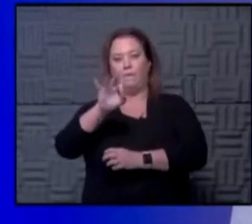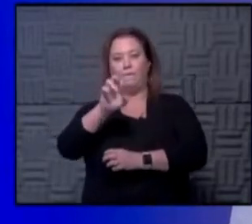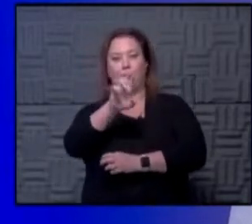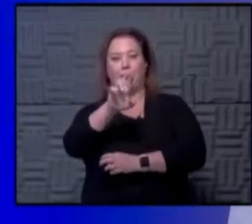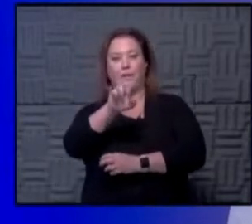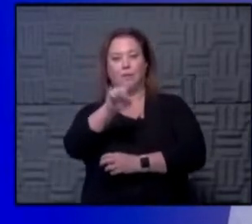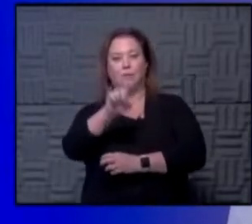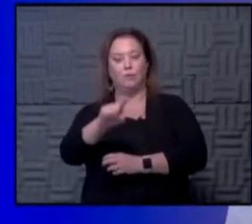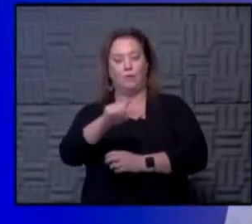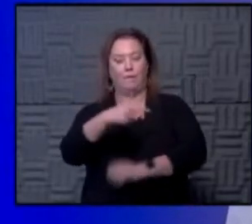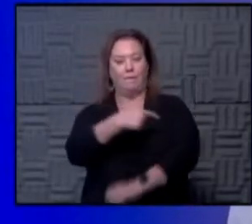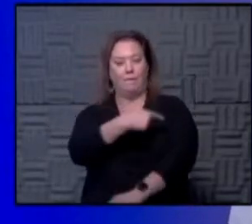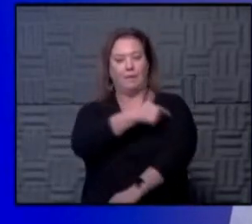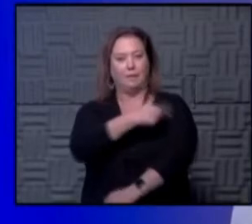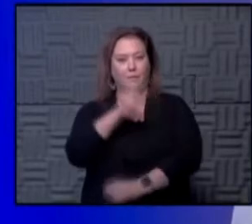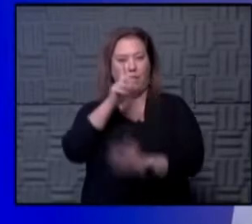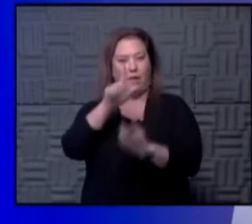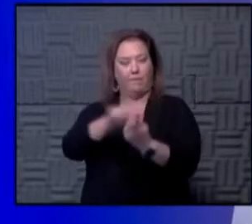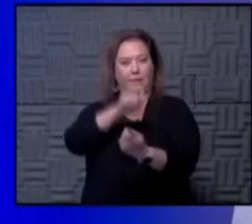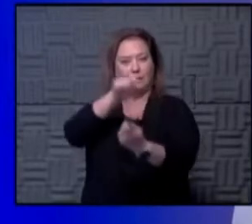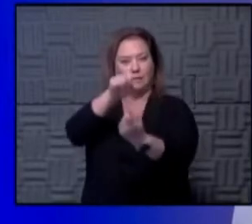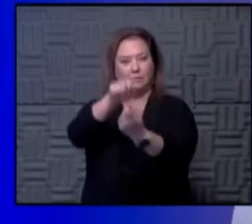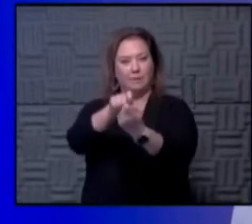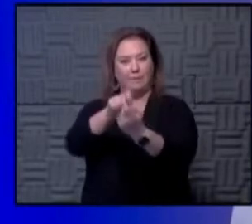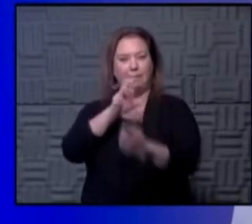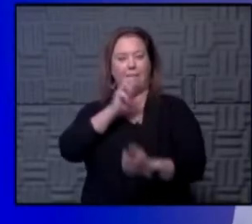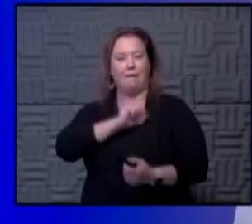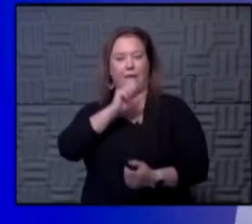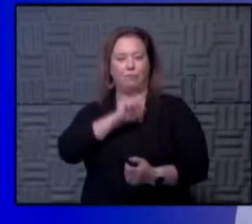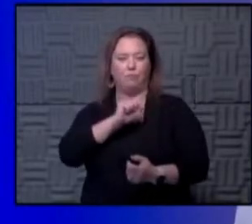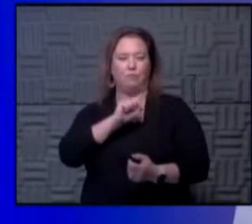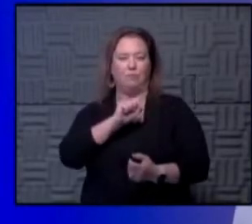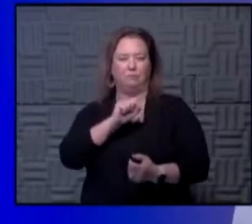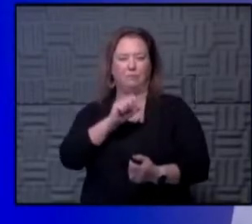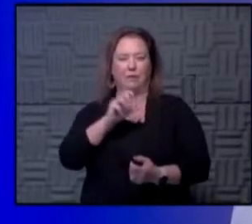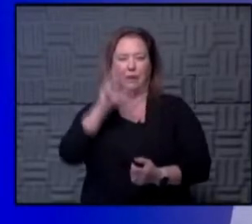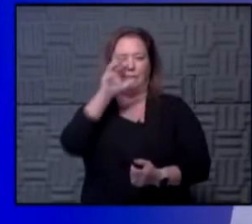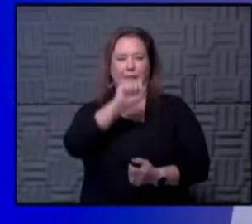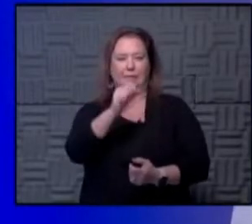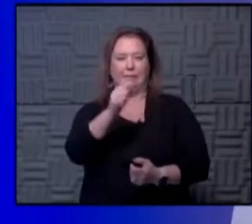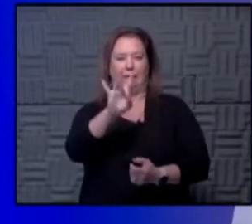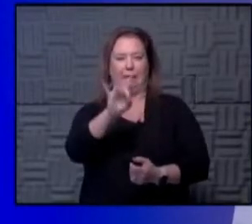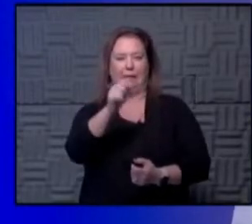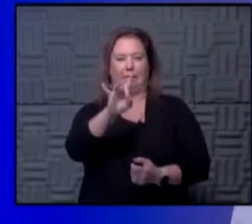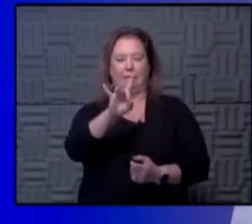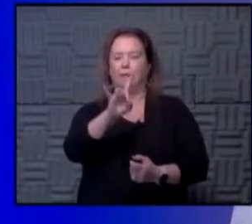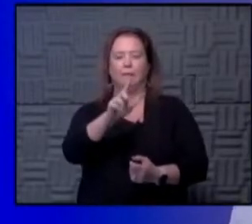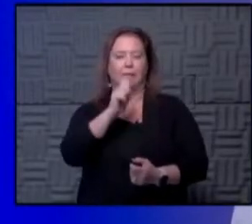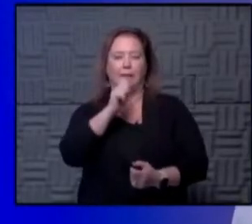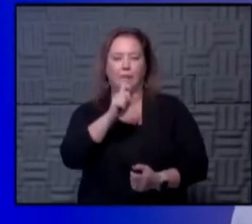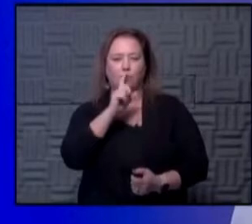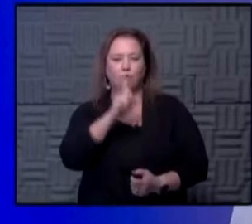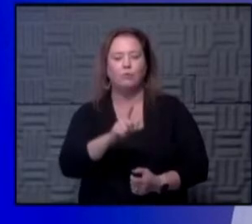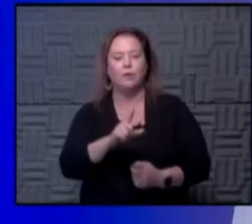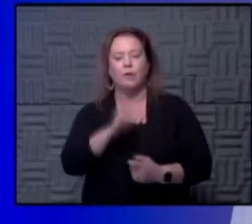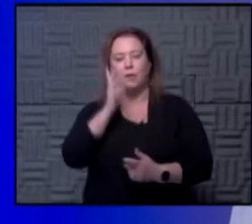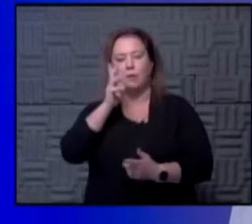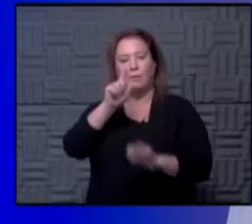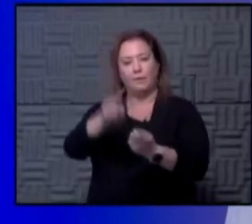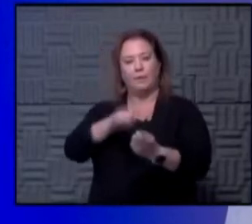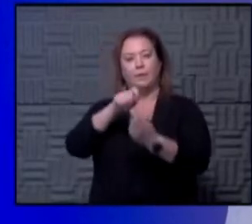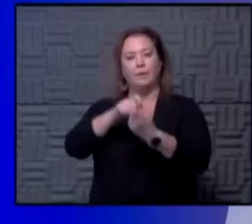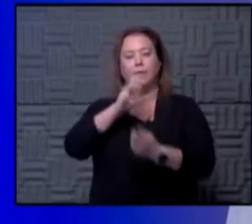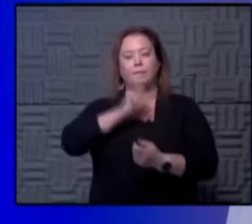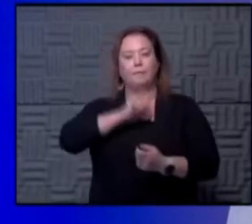vaccine will have a specific age, probably 18. I don't know, but there probably will be a specific